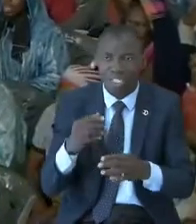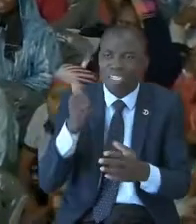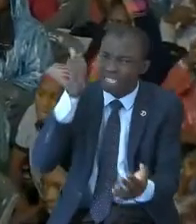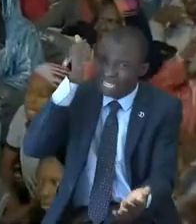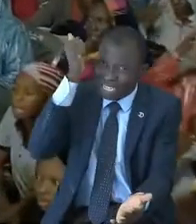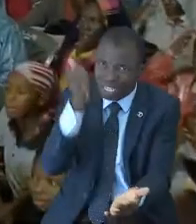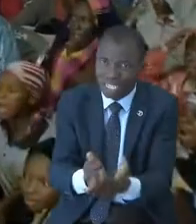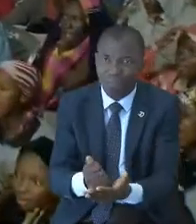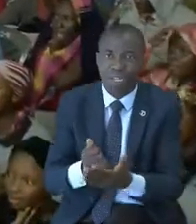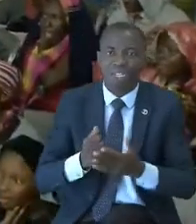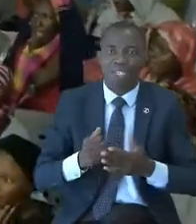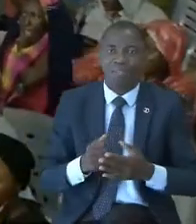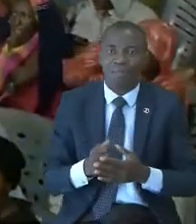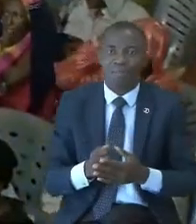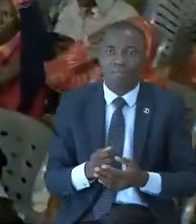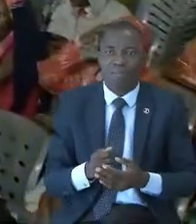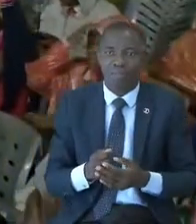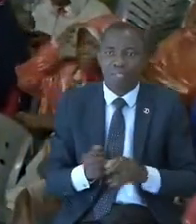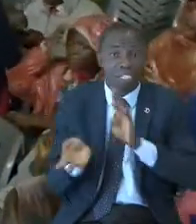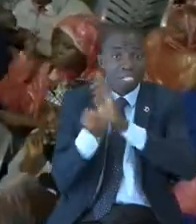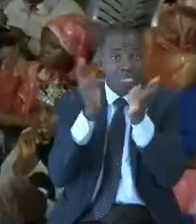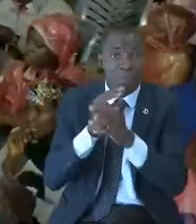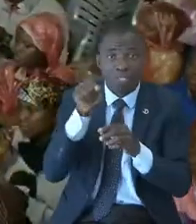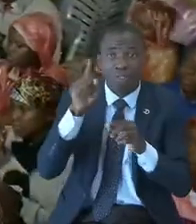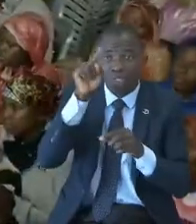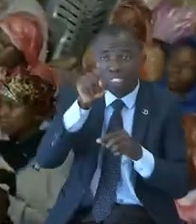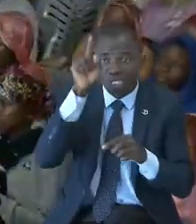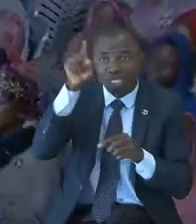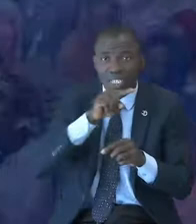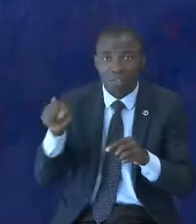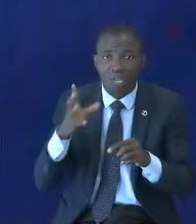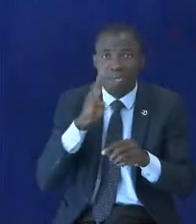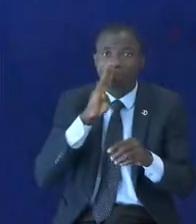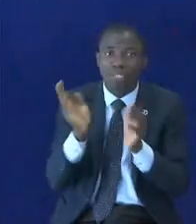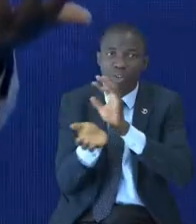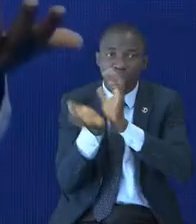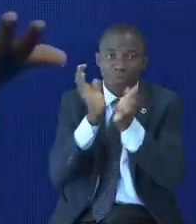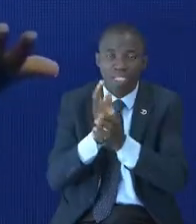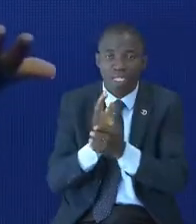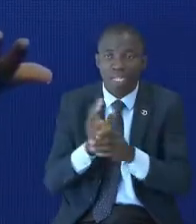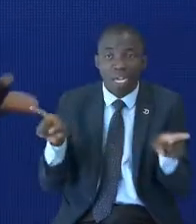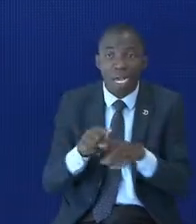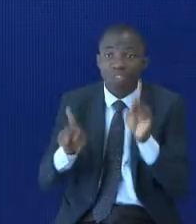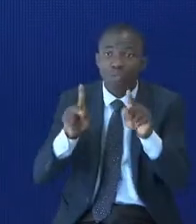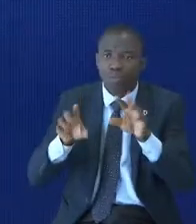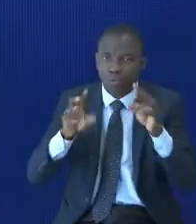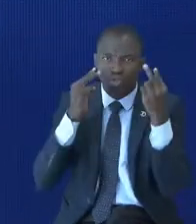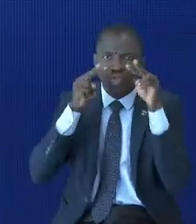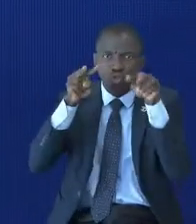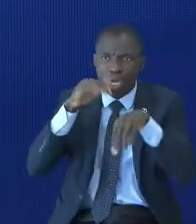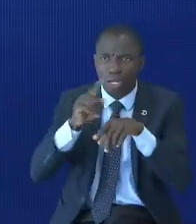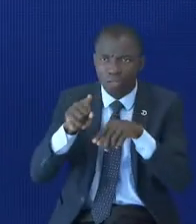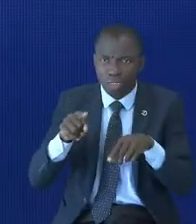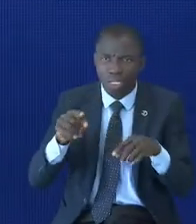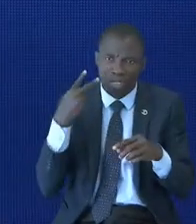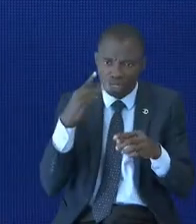Amen. Repent ye therefore and be converted. As people look at you, they say, look at this